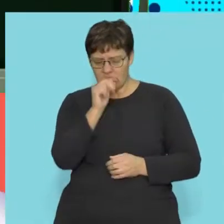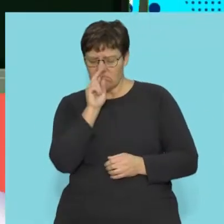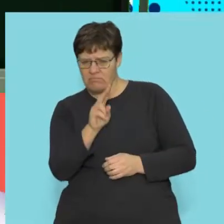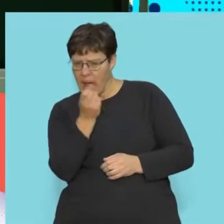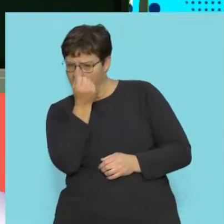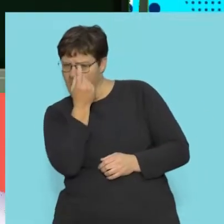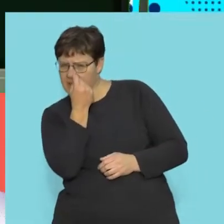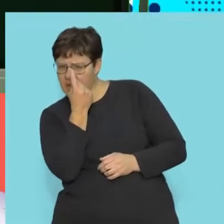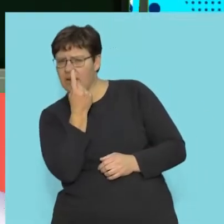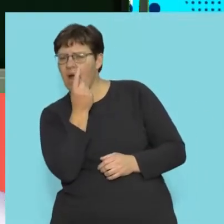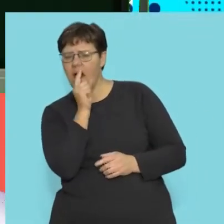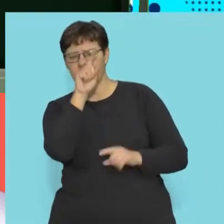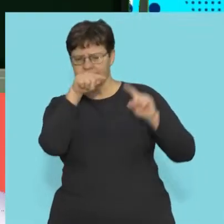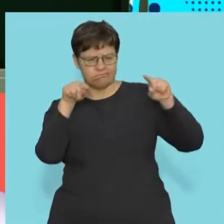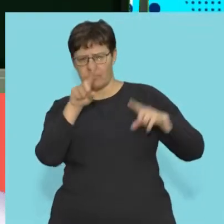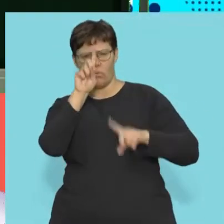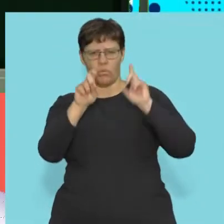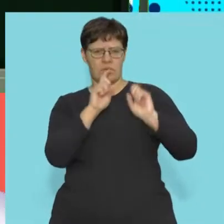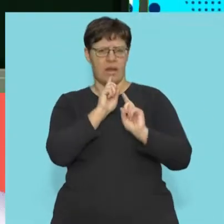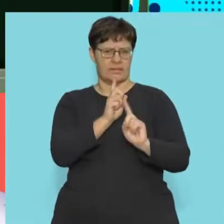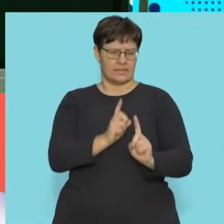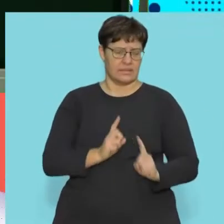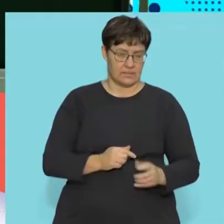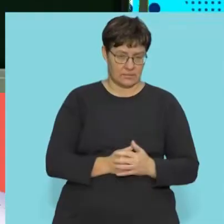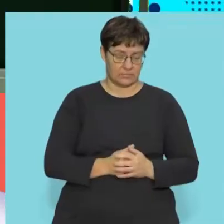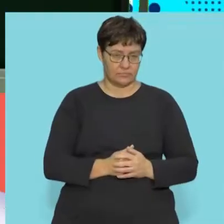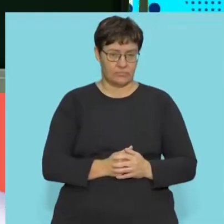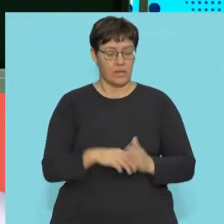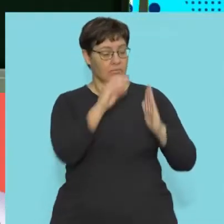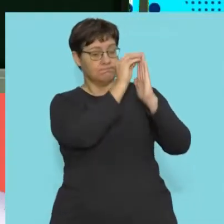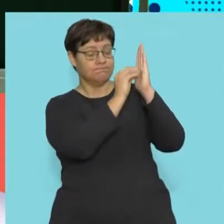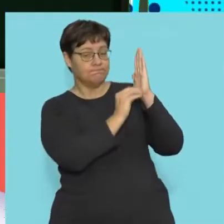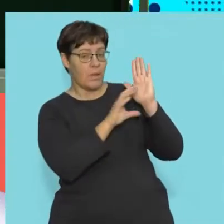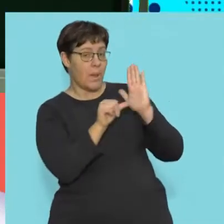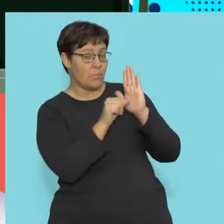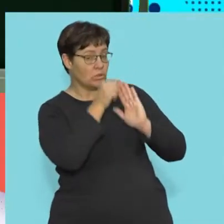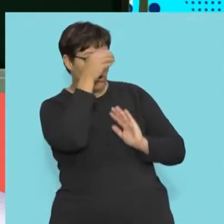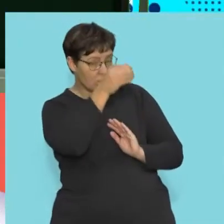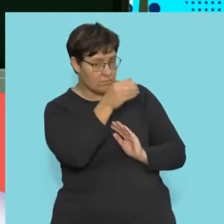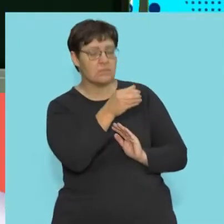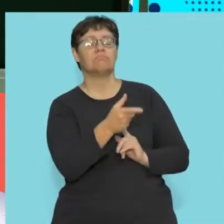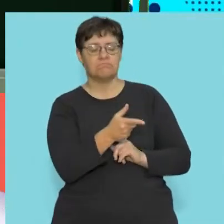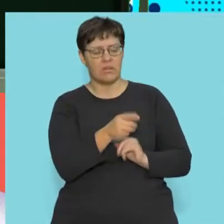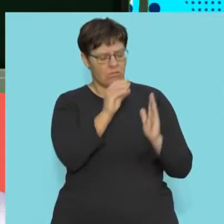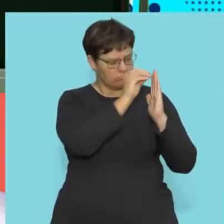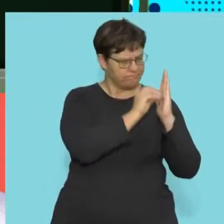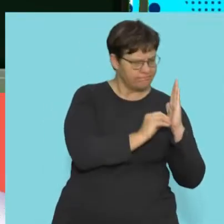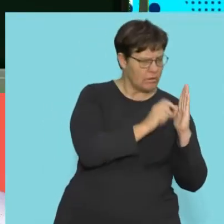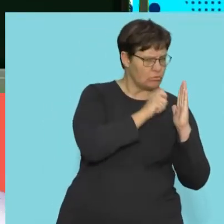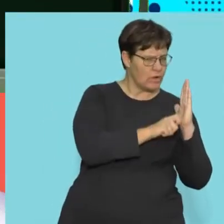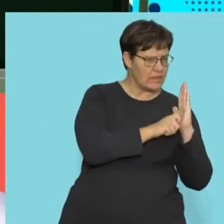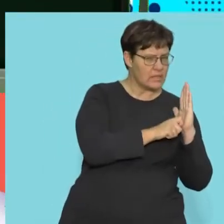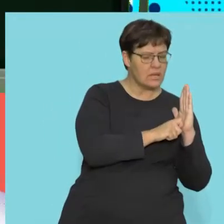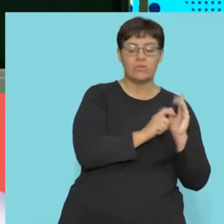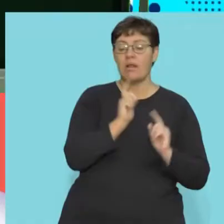our understanding to various different questions. I remind you to make note of some of these important concepts. Write them down so that